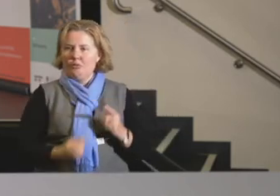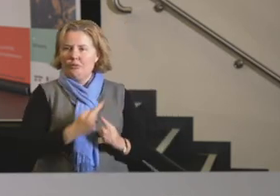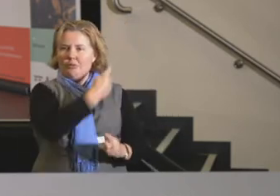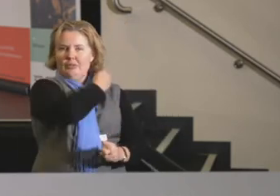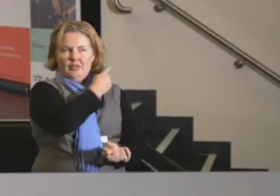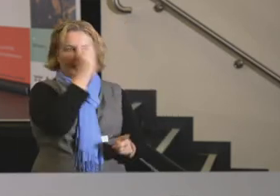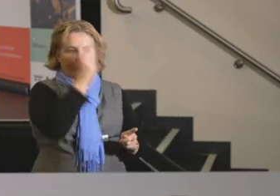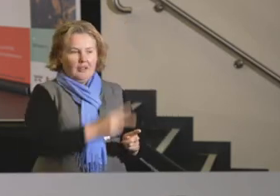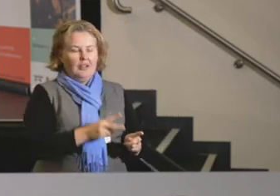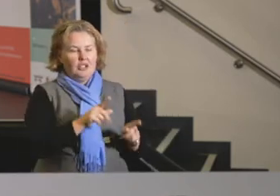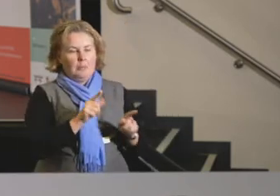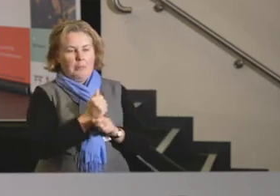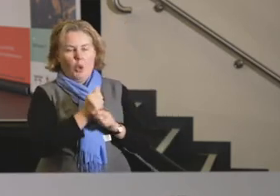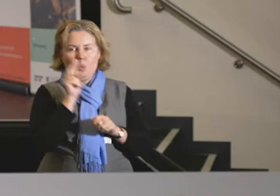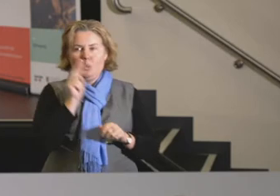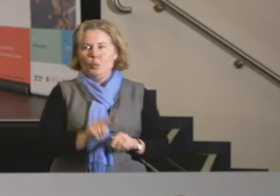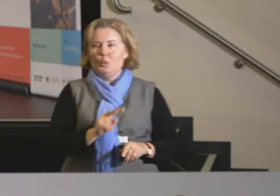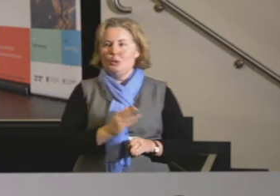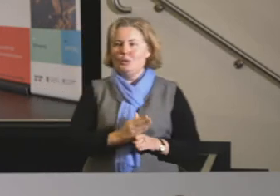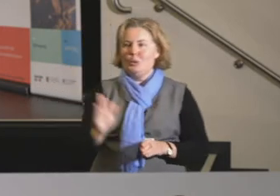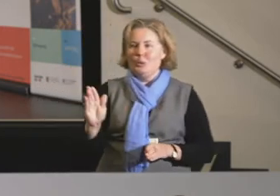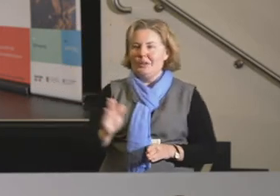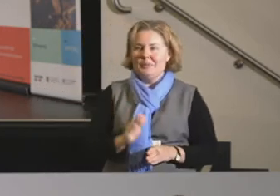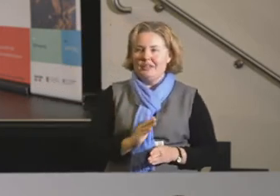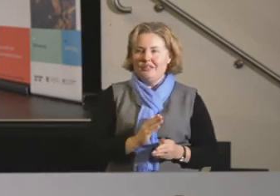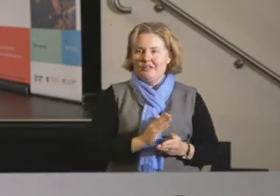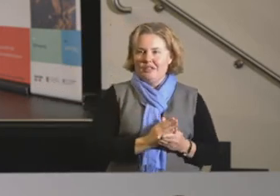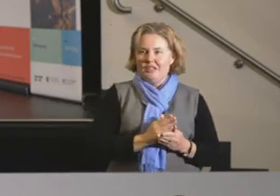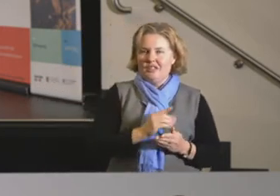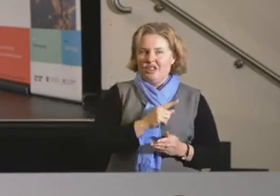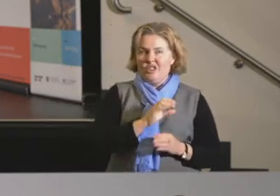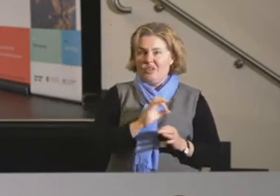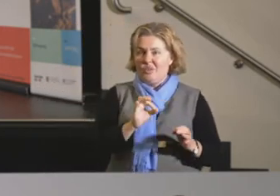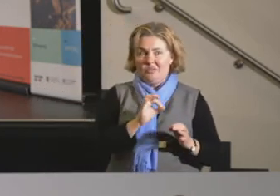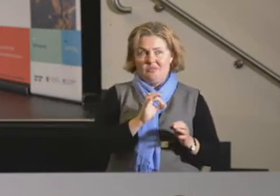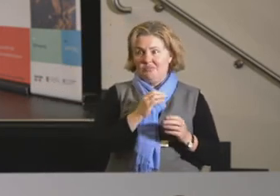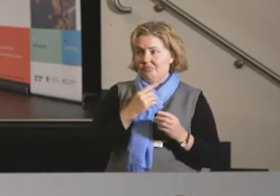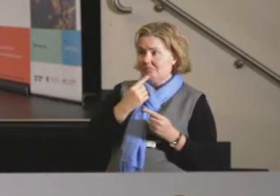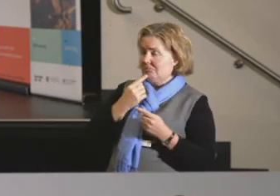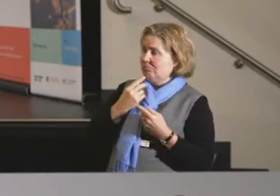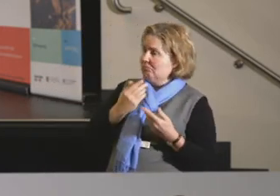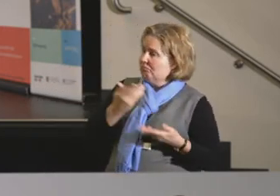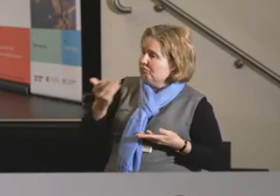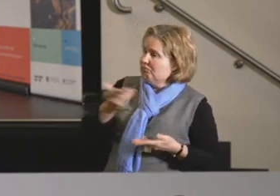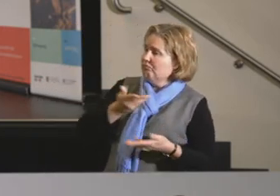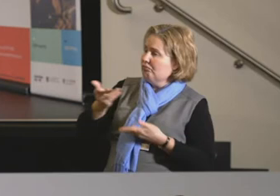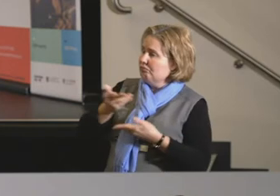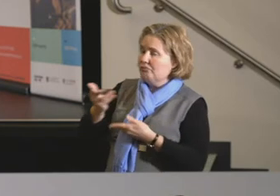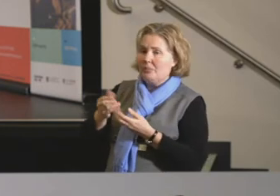these tired old visions that really aren't speaking to people anymore, you know? Somehow they're just